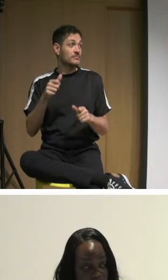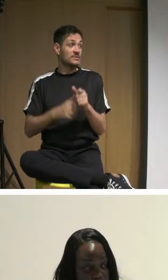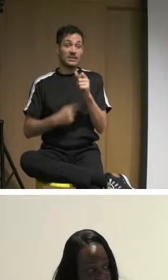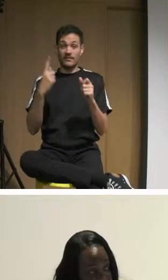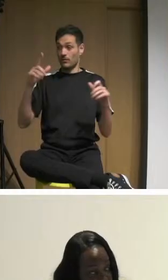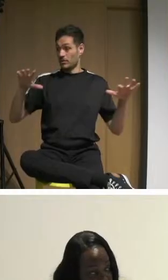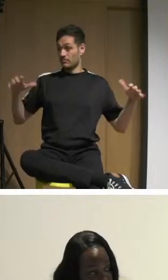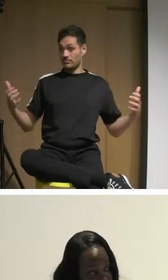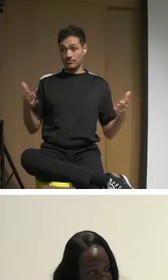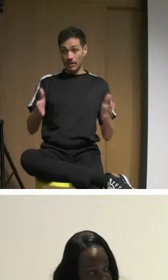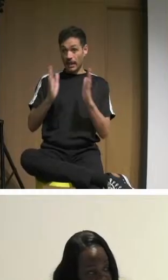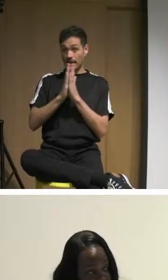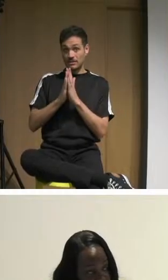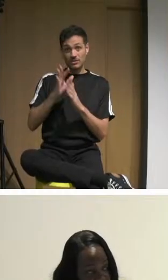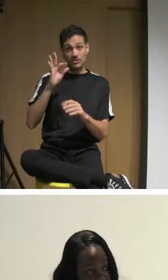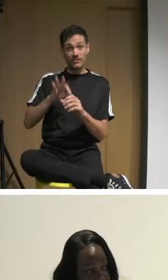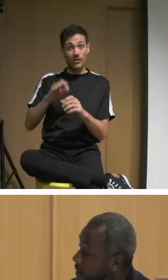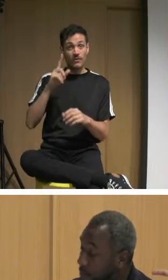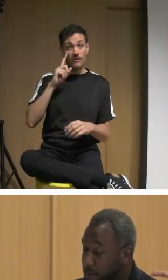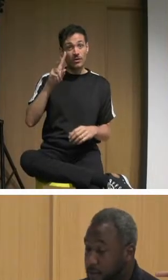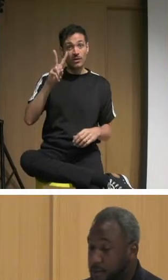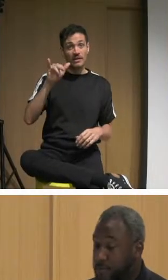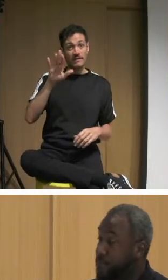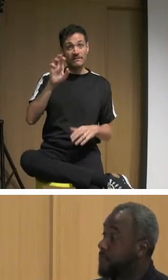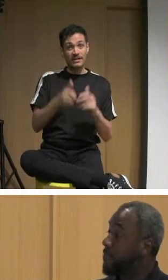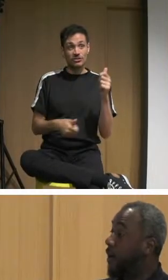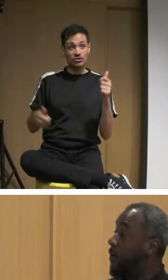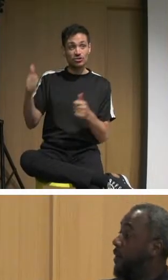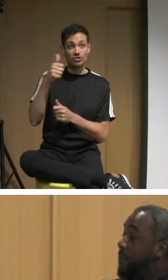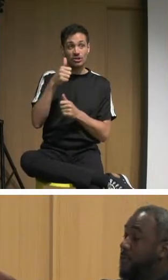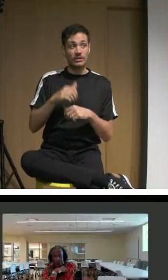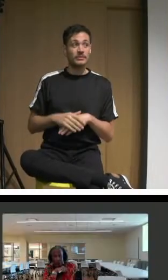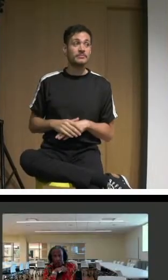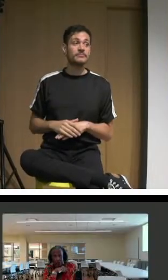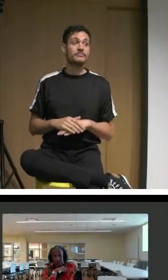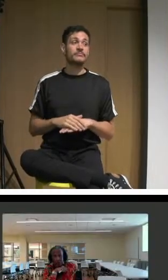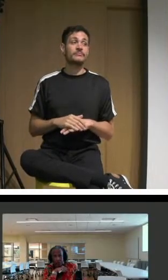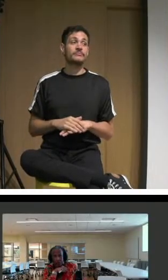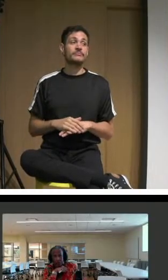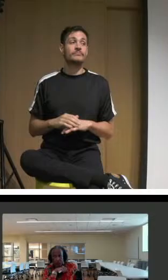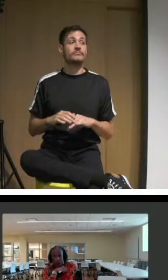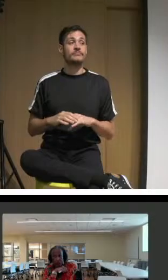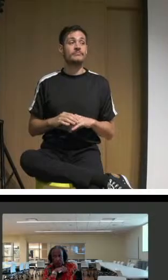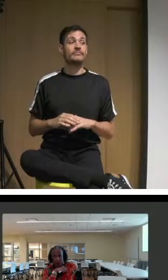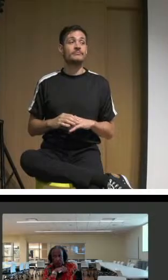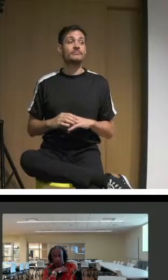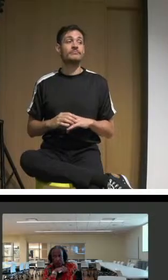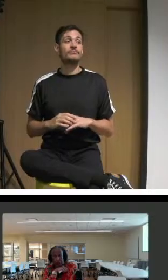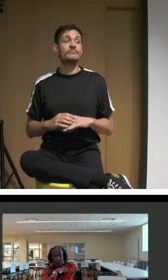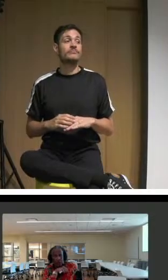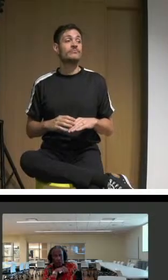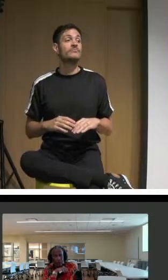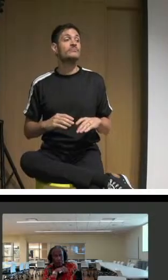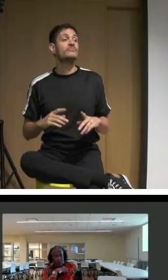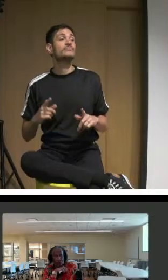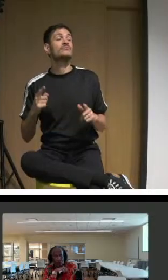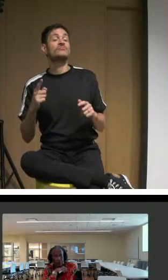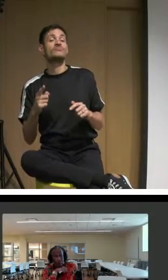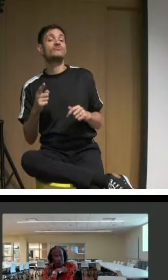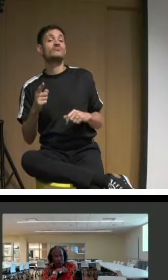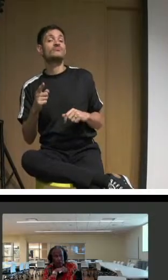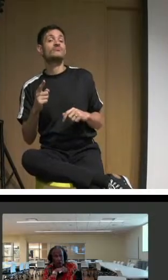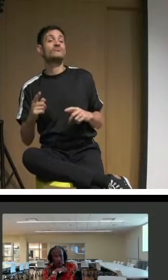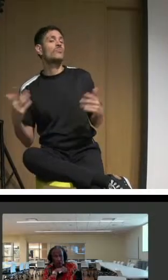vote for the vice chair at this moment? I'm not. Yeah. I don't know if it's a matter of what the body is asking. It's more a matter of what is